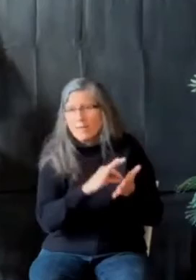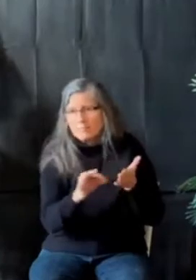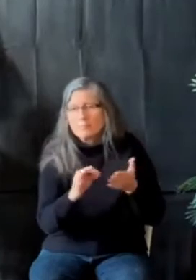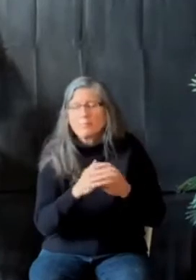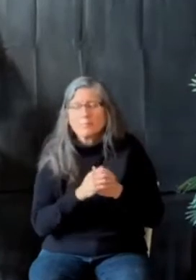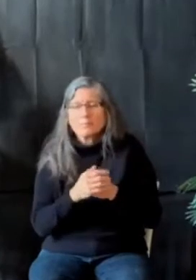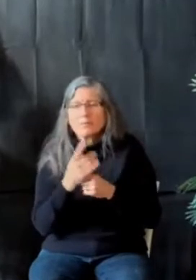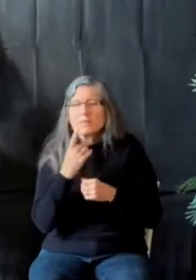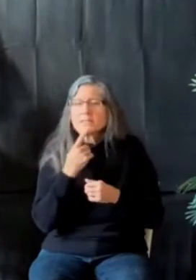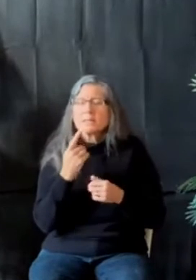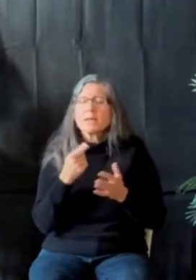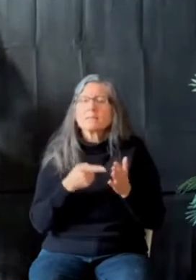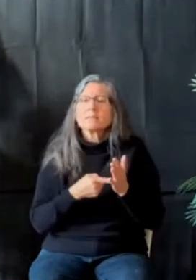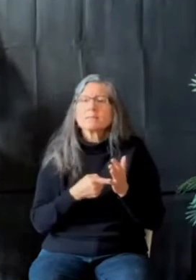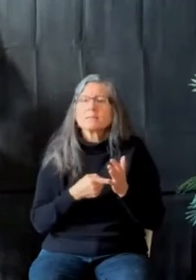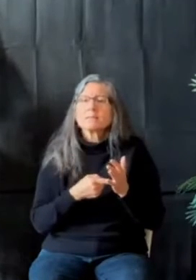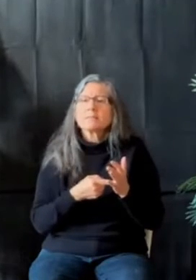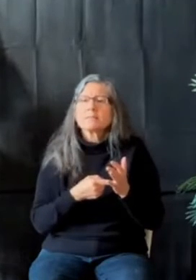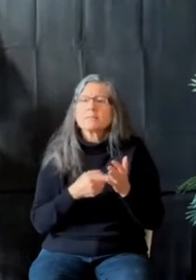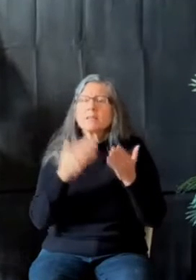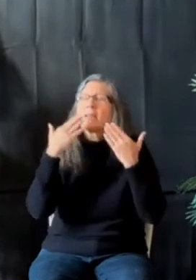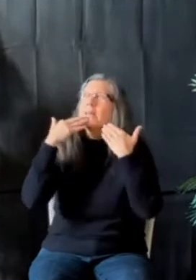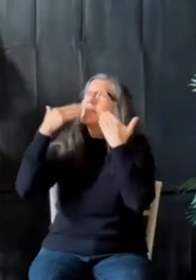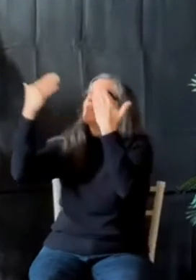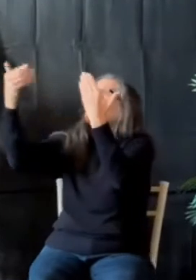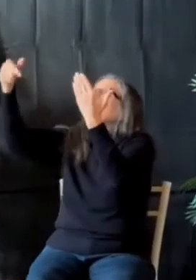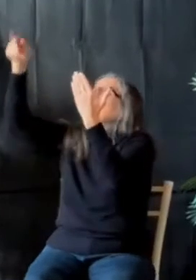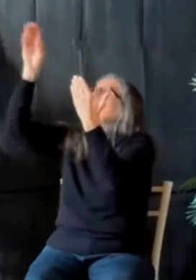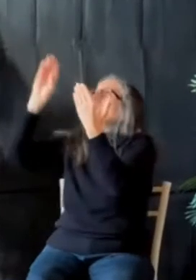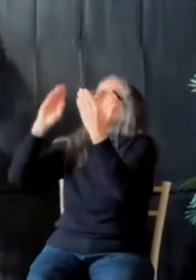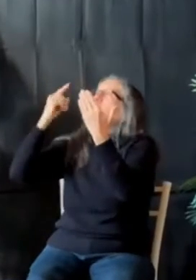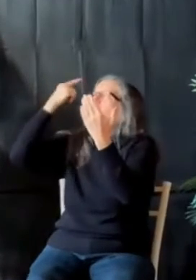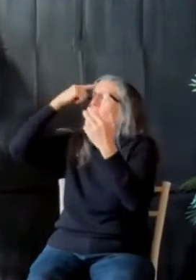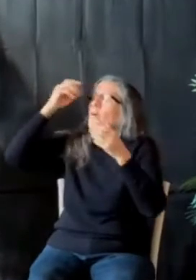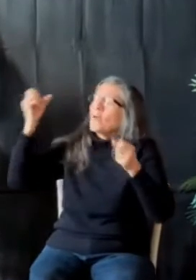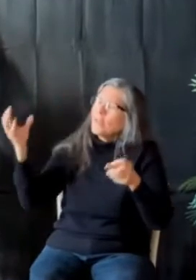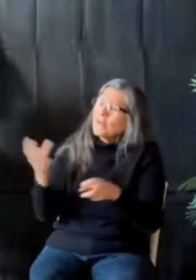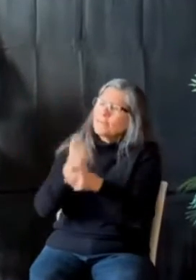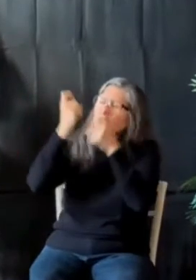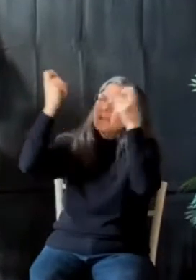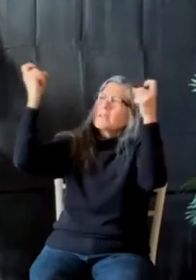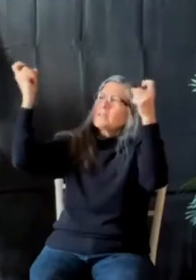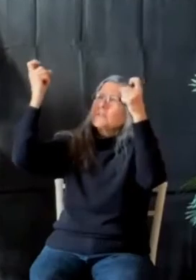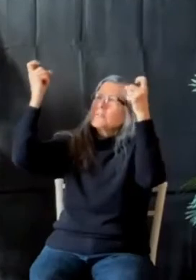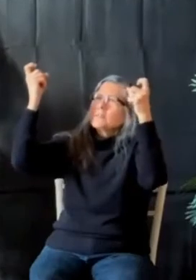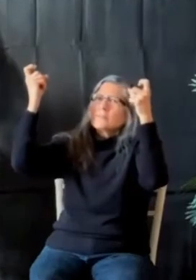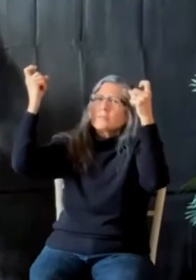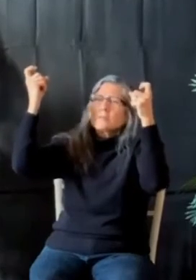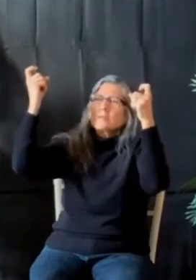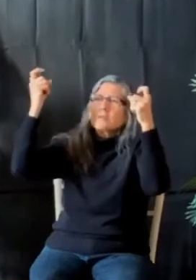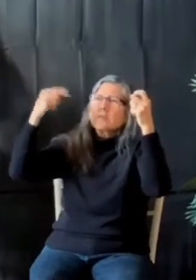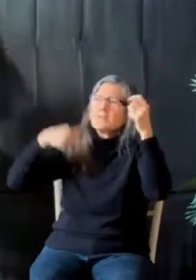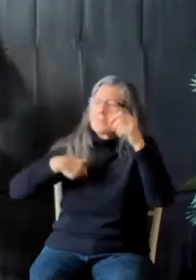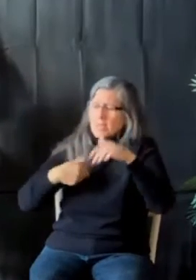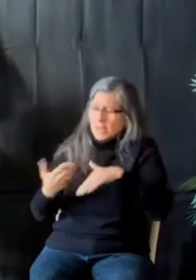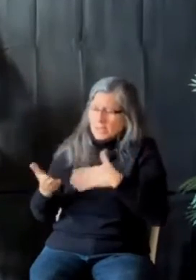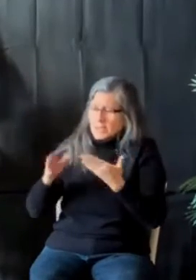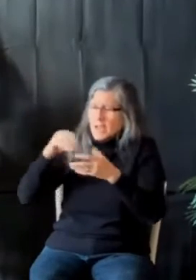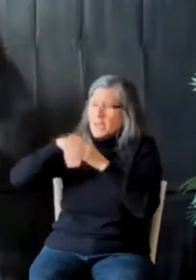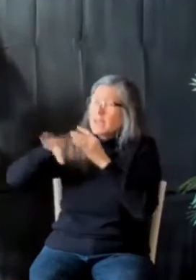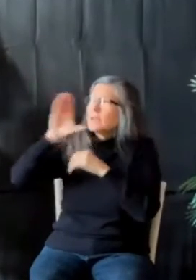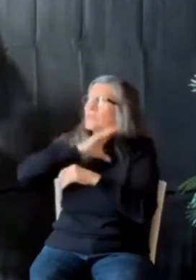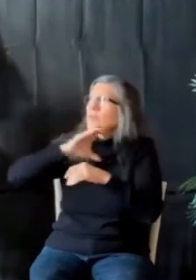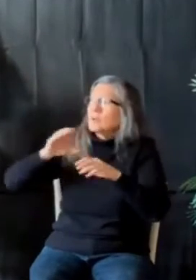he said this, thanks be to God for the victory that is ours in Christ Jesus. We